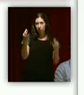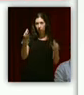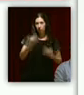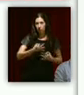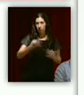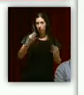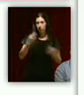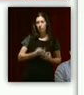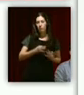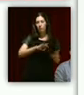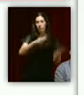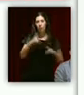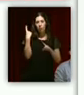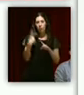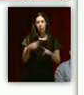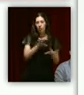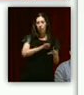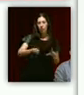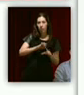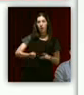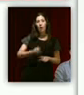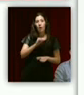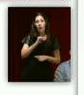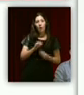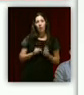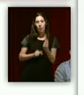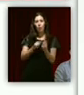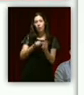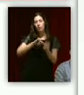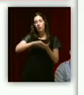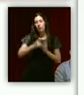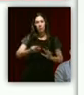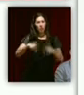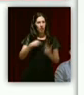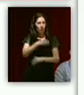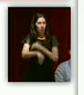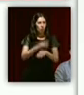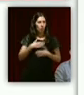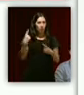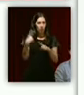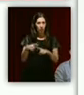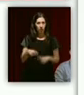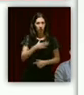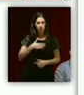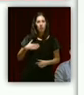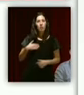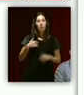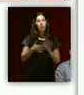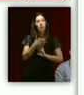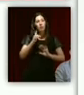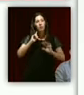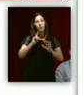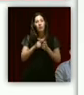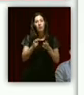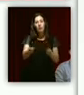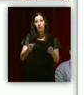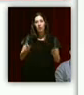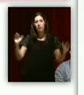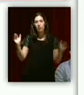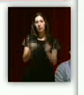moment onwards, we implement a system that allows us to do absolutely everything. It's